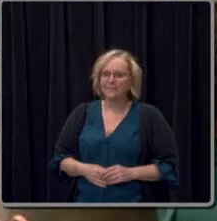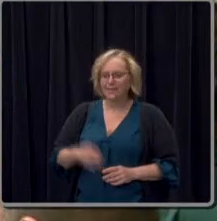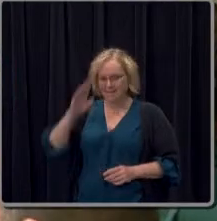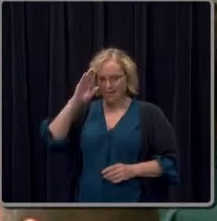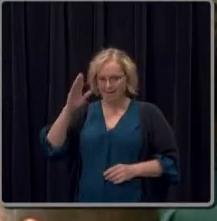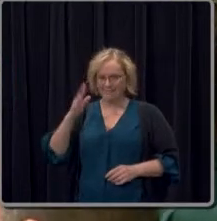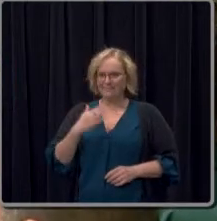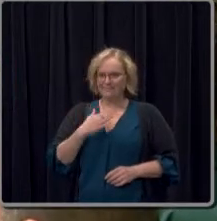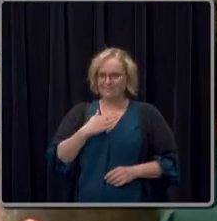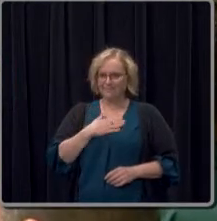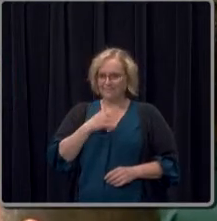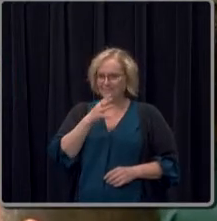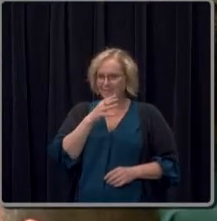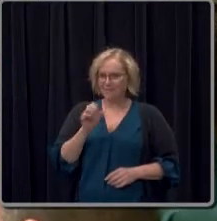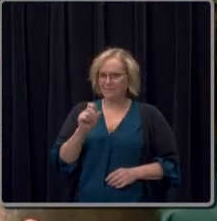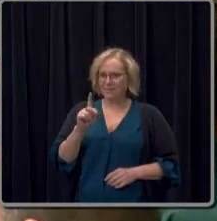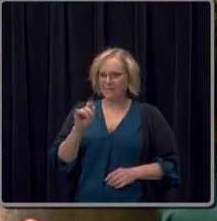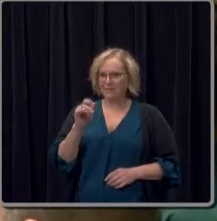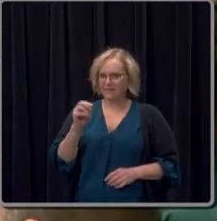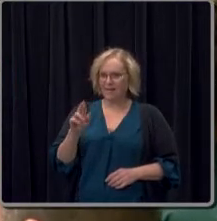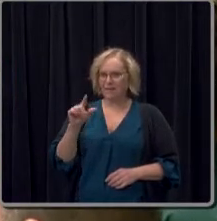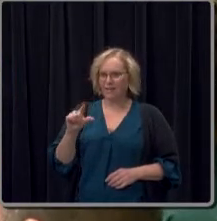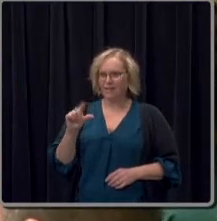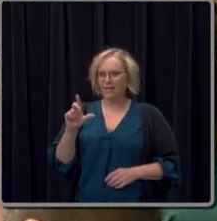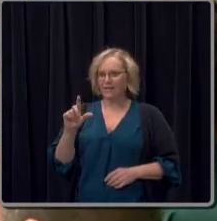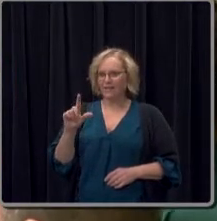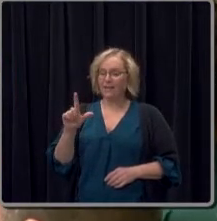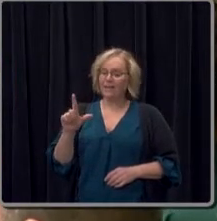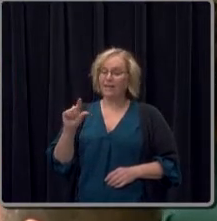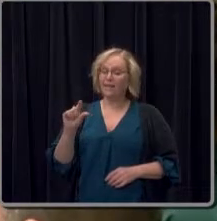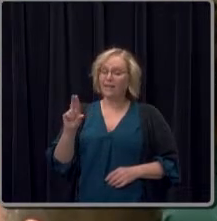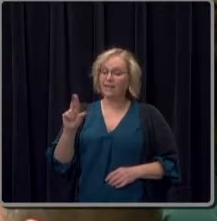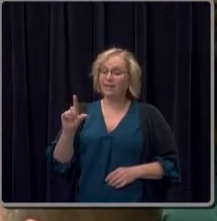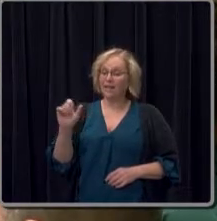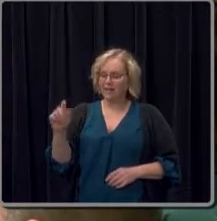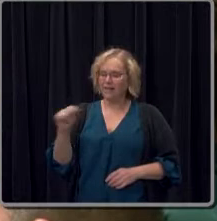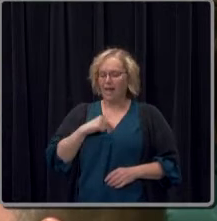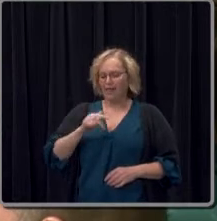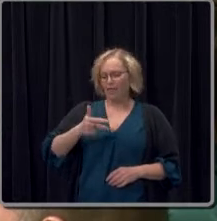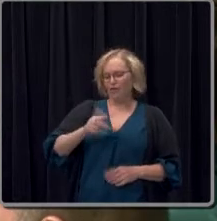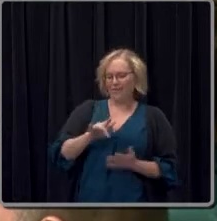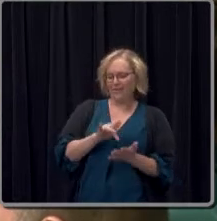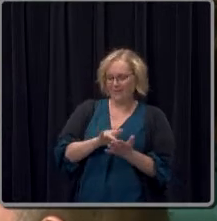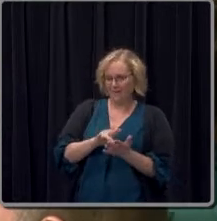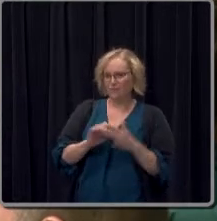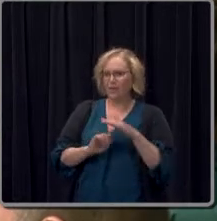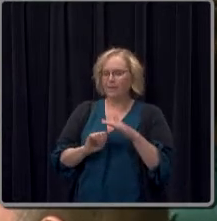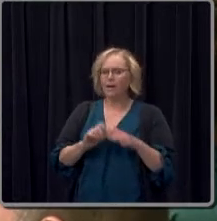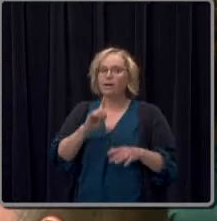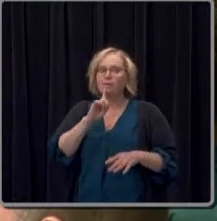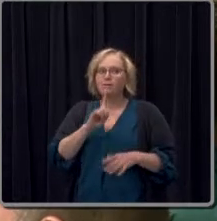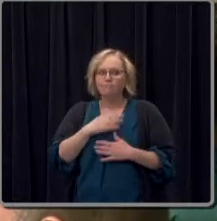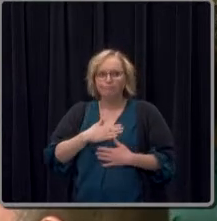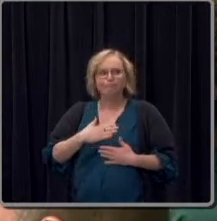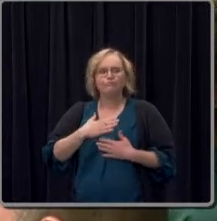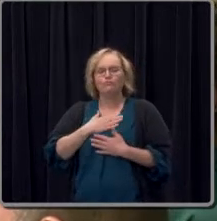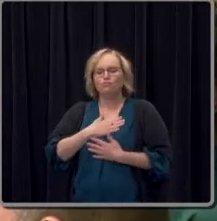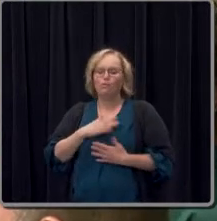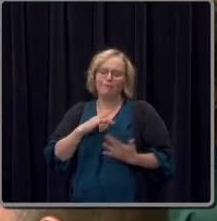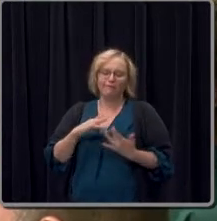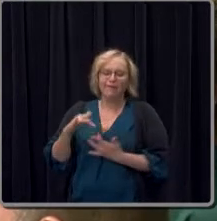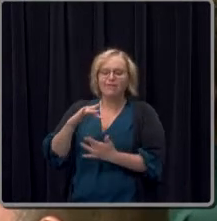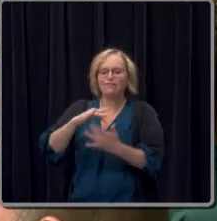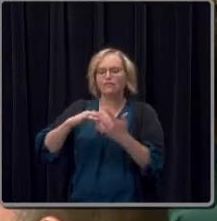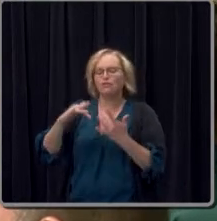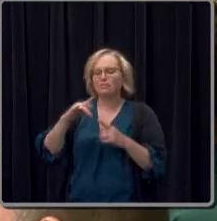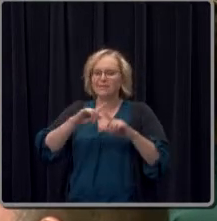Hi, my name is Skylar Luggett in third grade at Central Elementary. I really enjoy the field trips, all the different